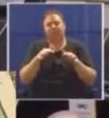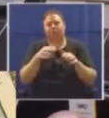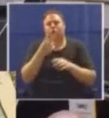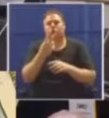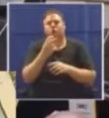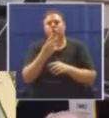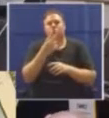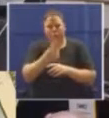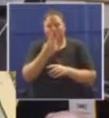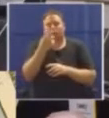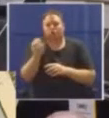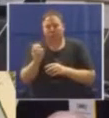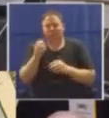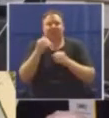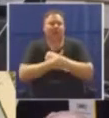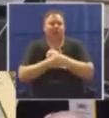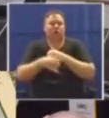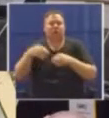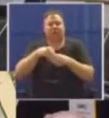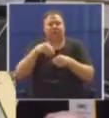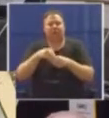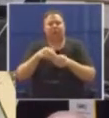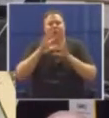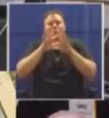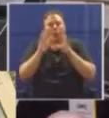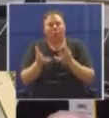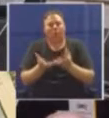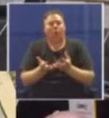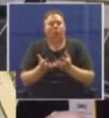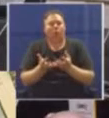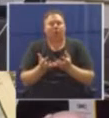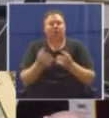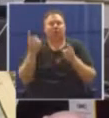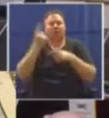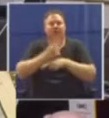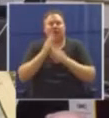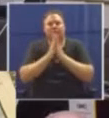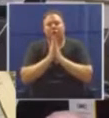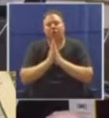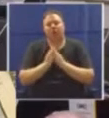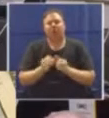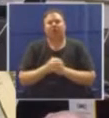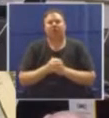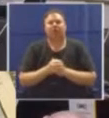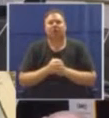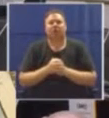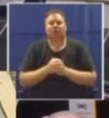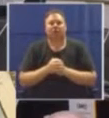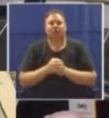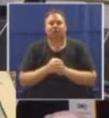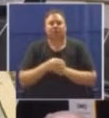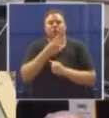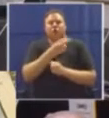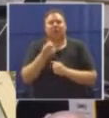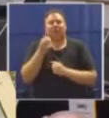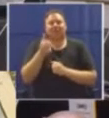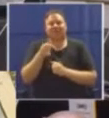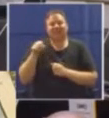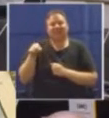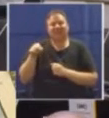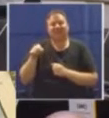countries participating in the Global Day of Prayer on Pentecost Sunday. Noting further that in 2006, he